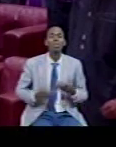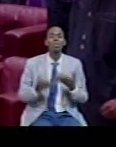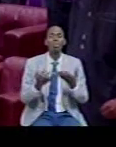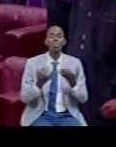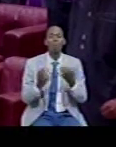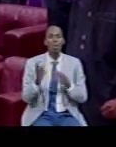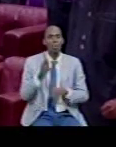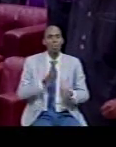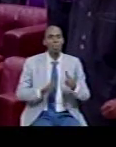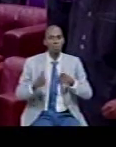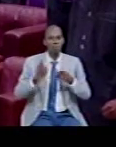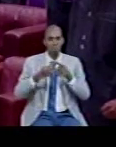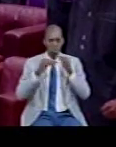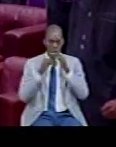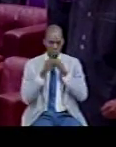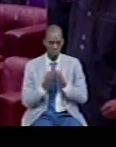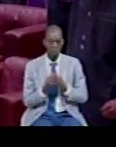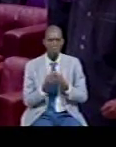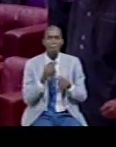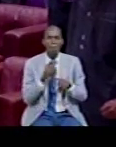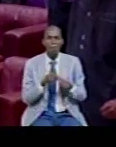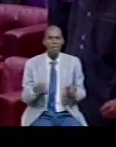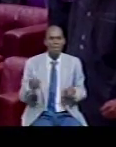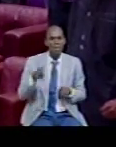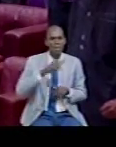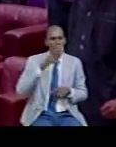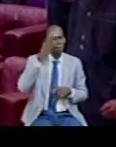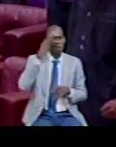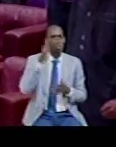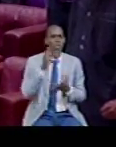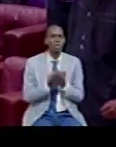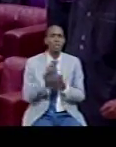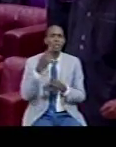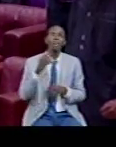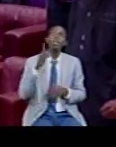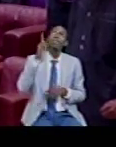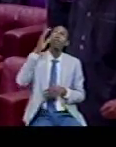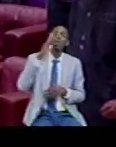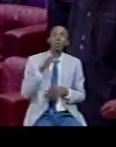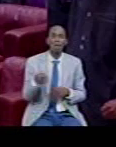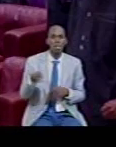they remember that the God they serve is a God